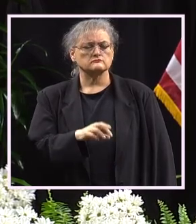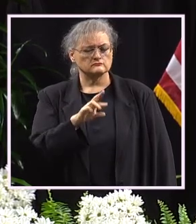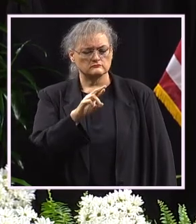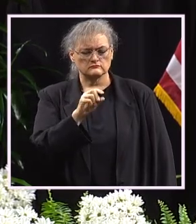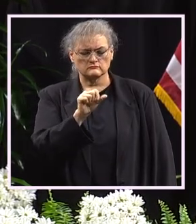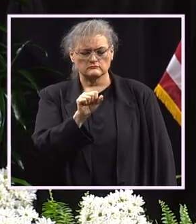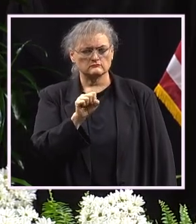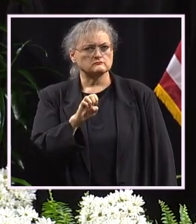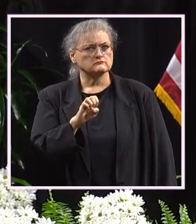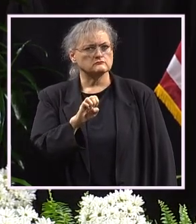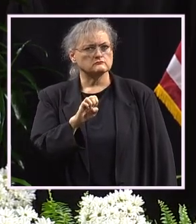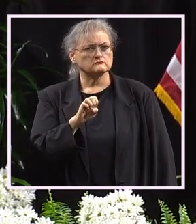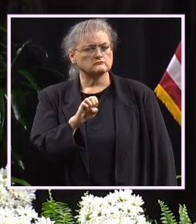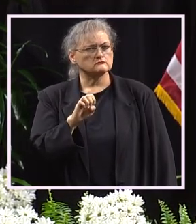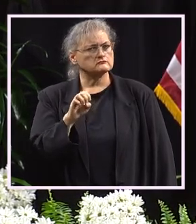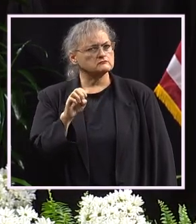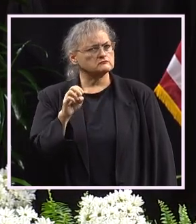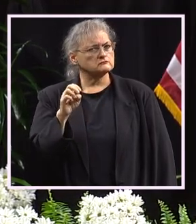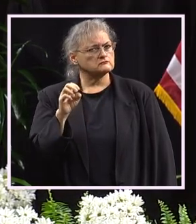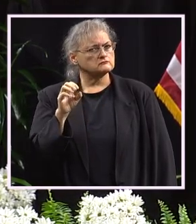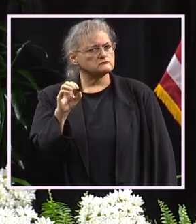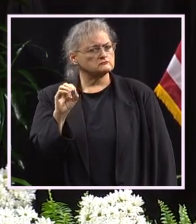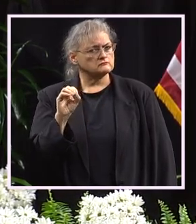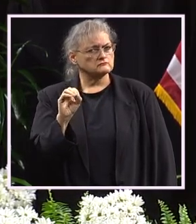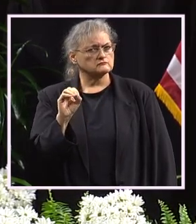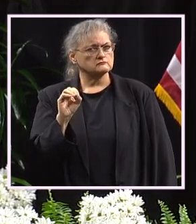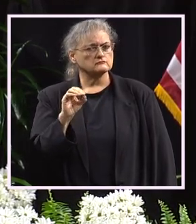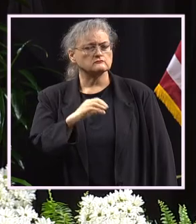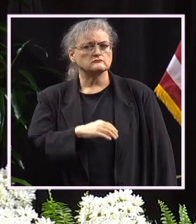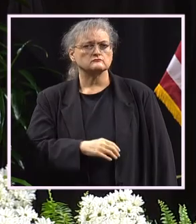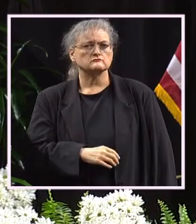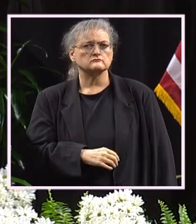Rose Corbajua.